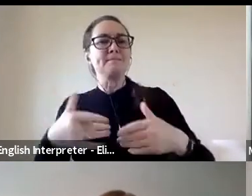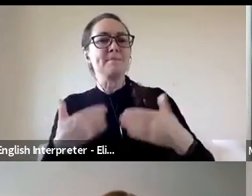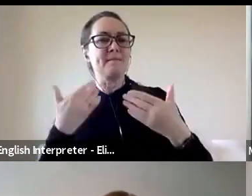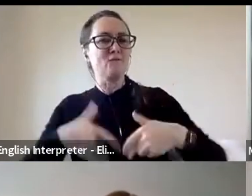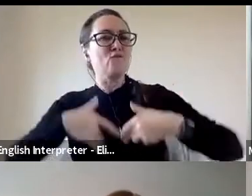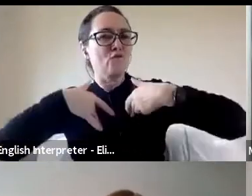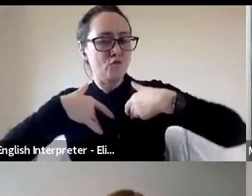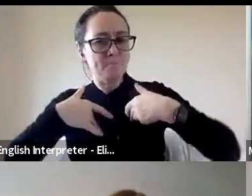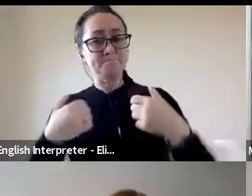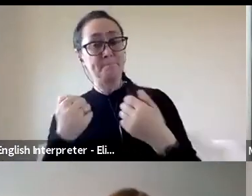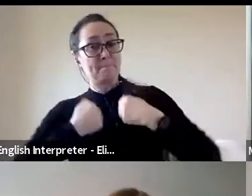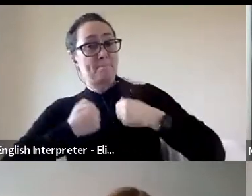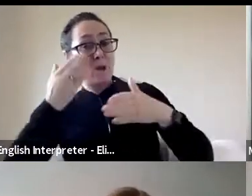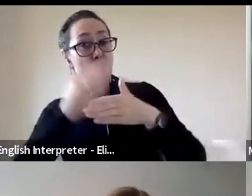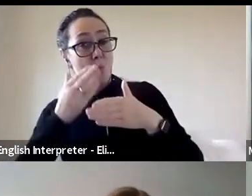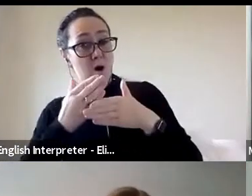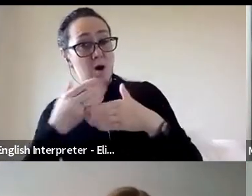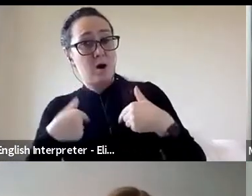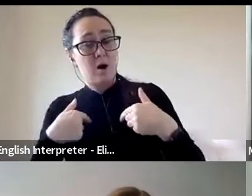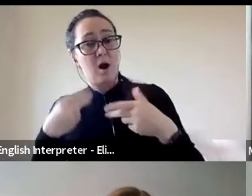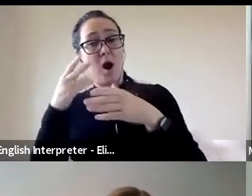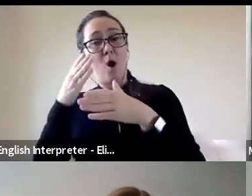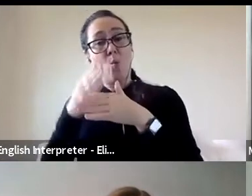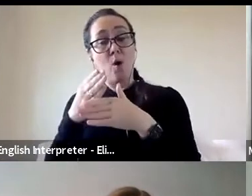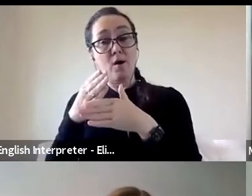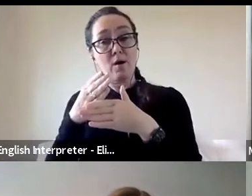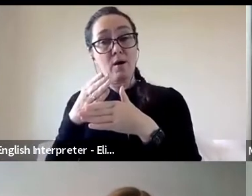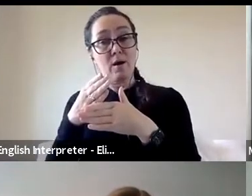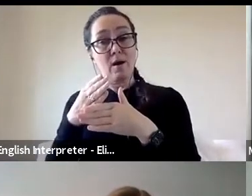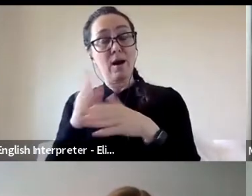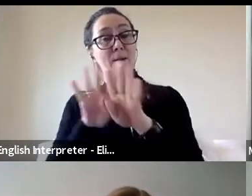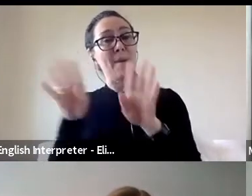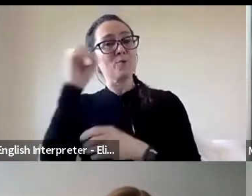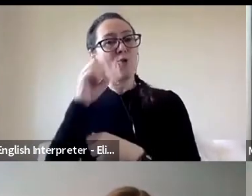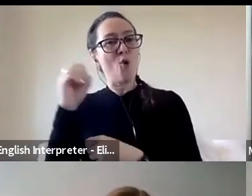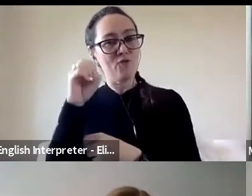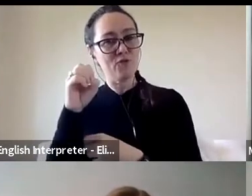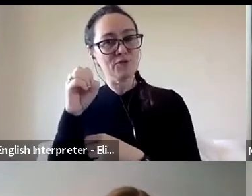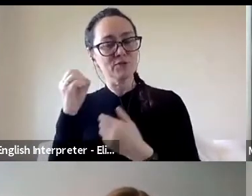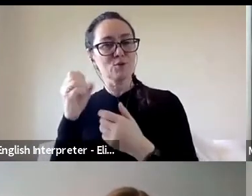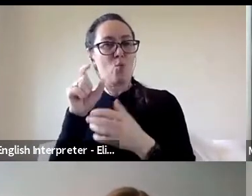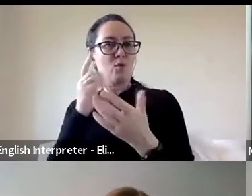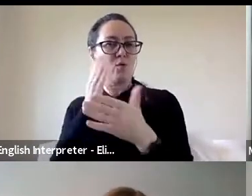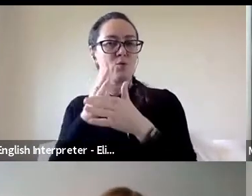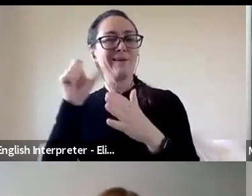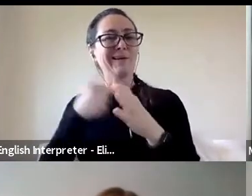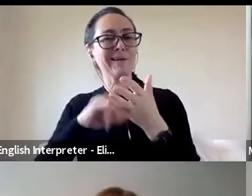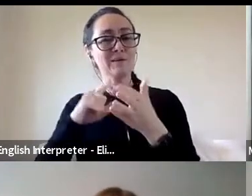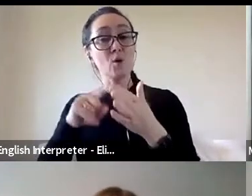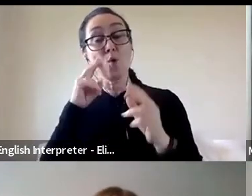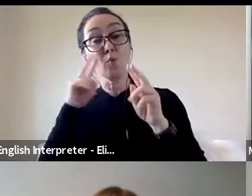my work as a caseworker working in a parliamentary office, what we saw during the pandemic was just